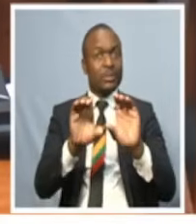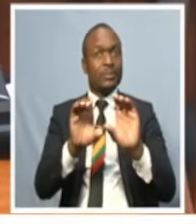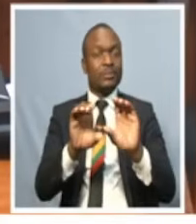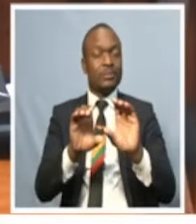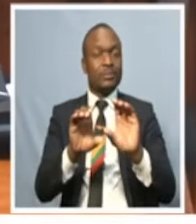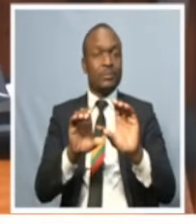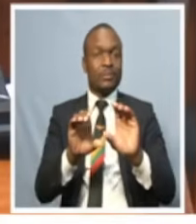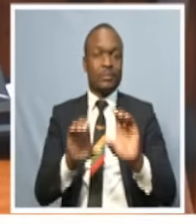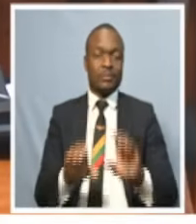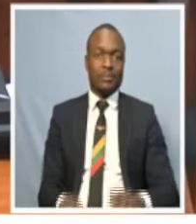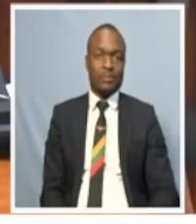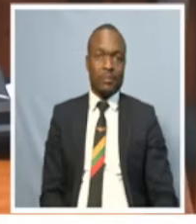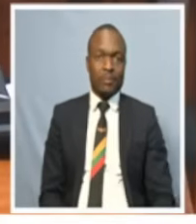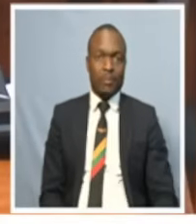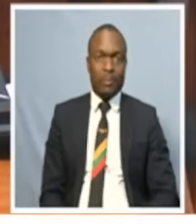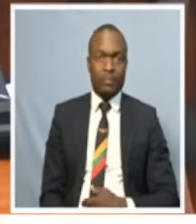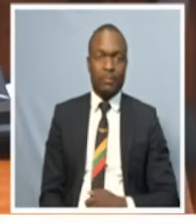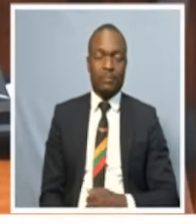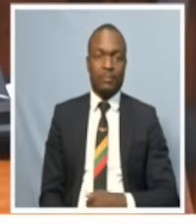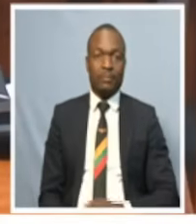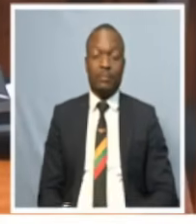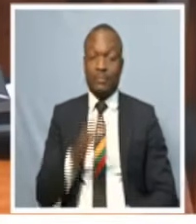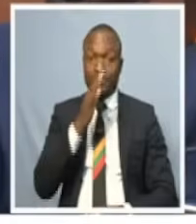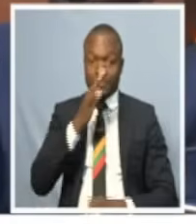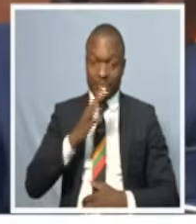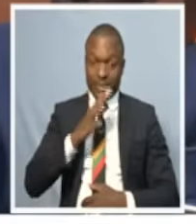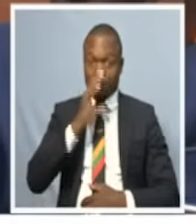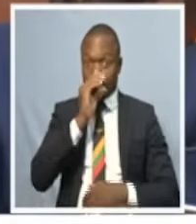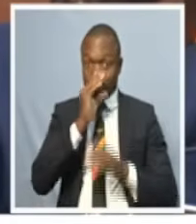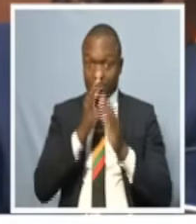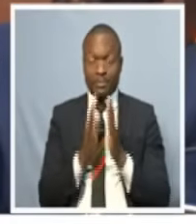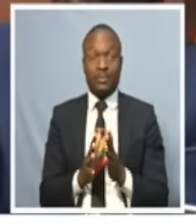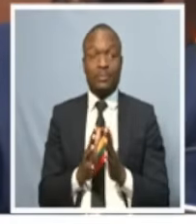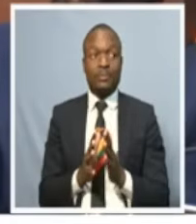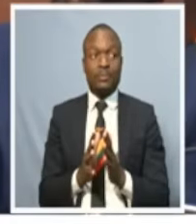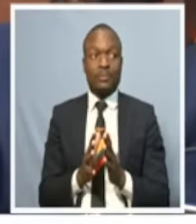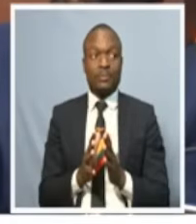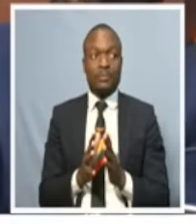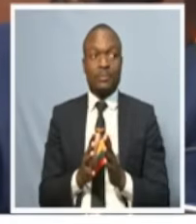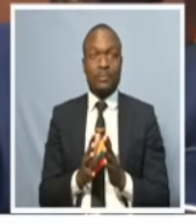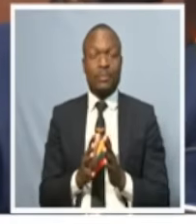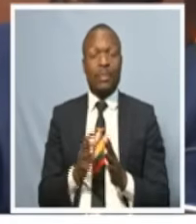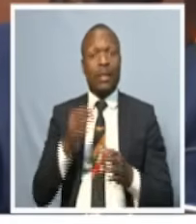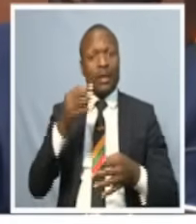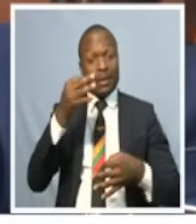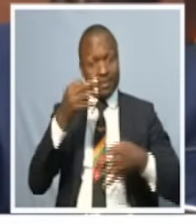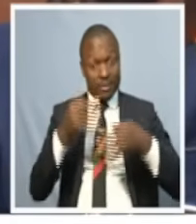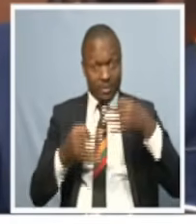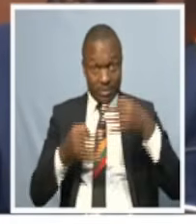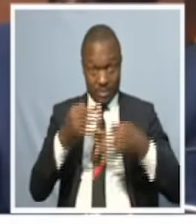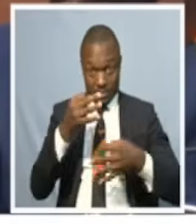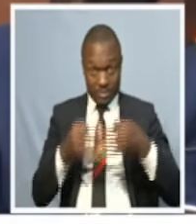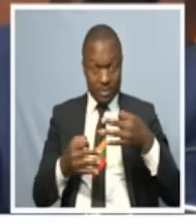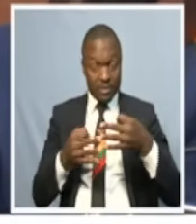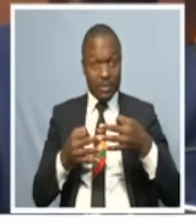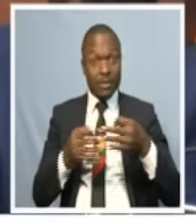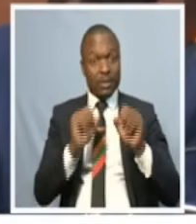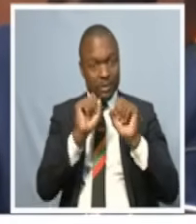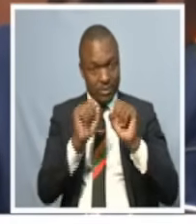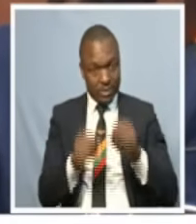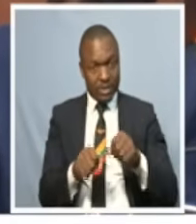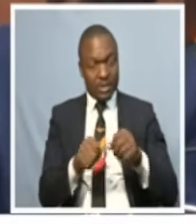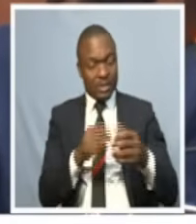Madam Speaker, if you can go through